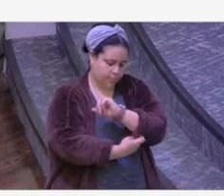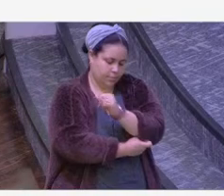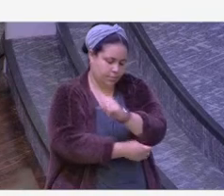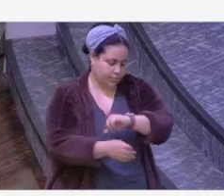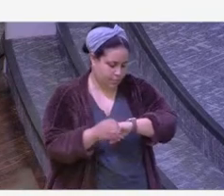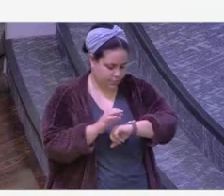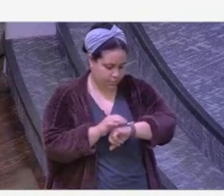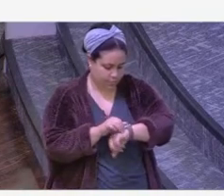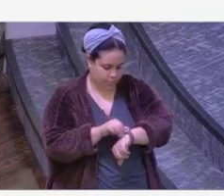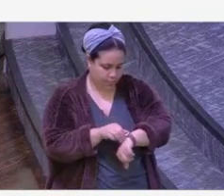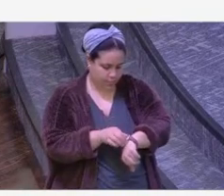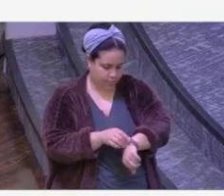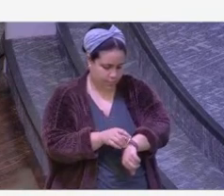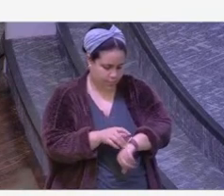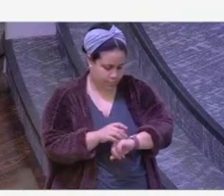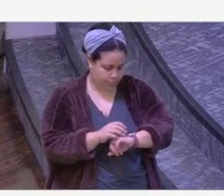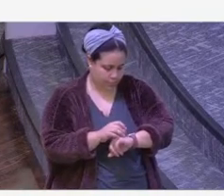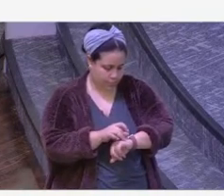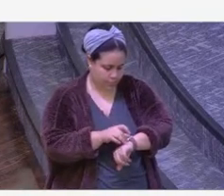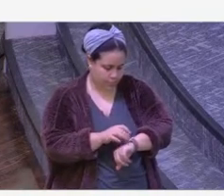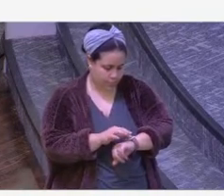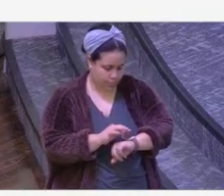strategic plan that we just completed.